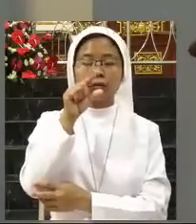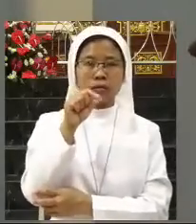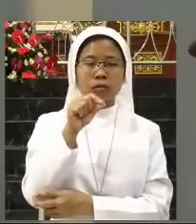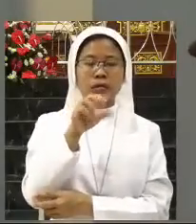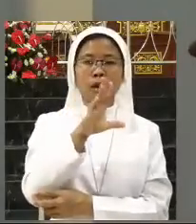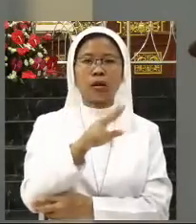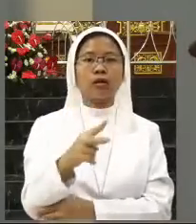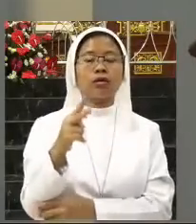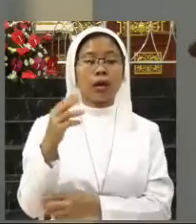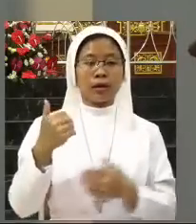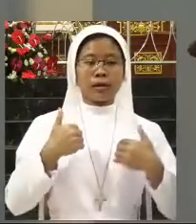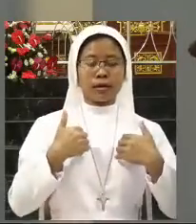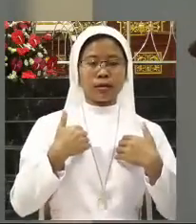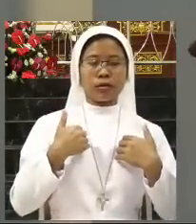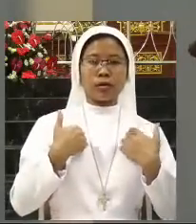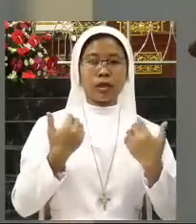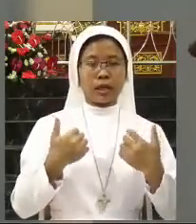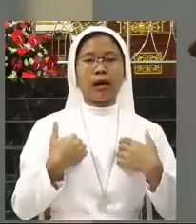two young pigeons.